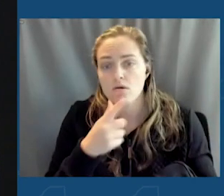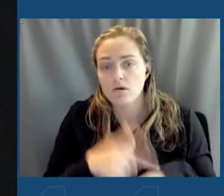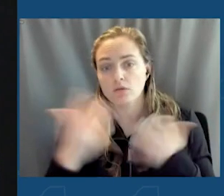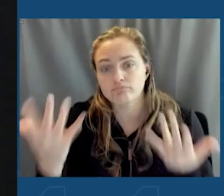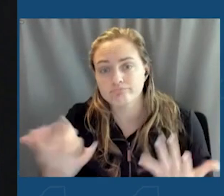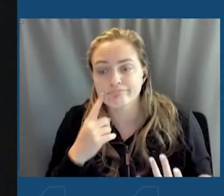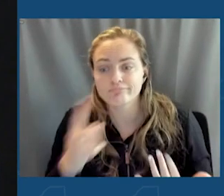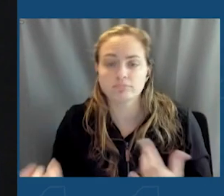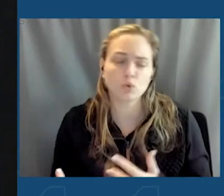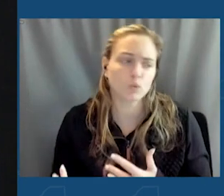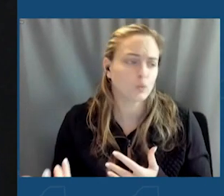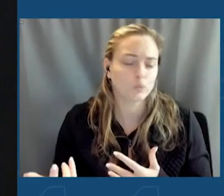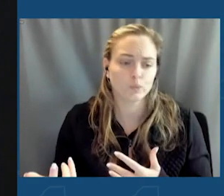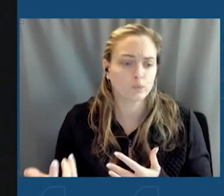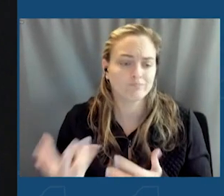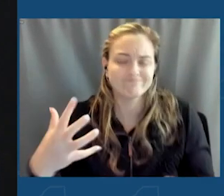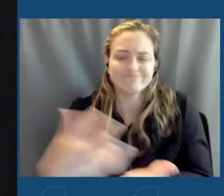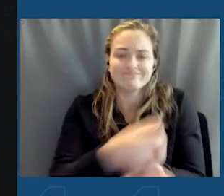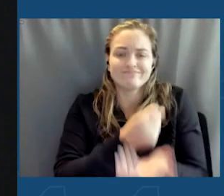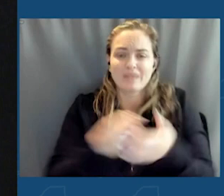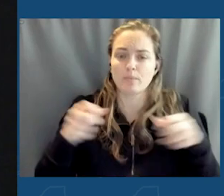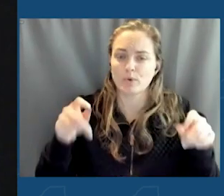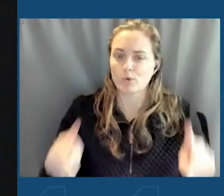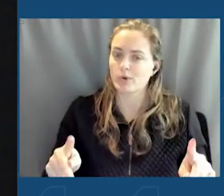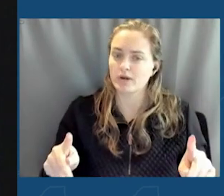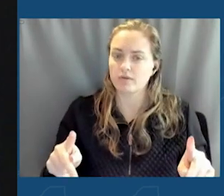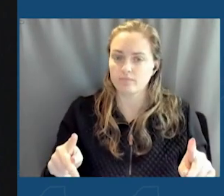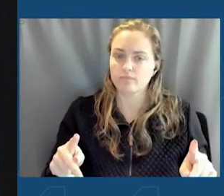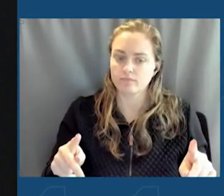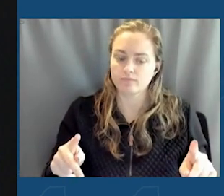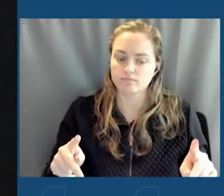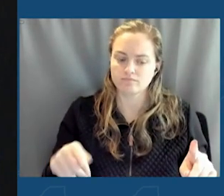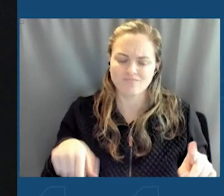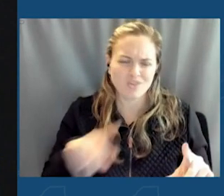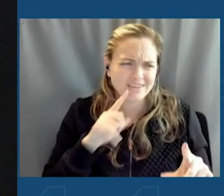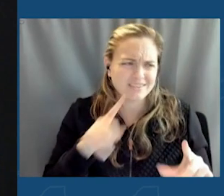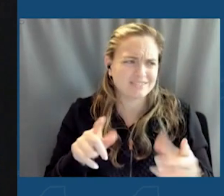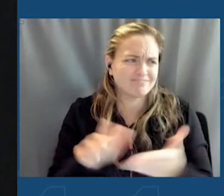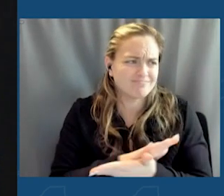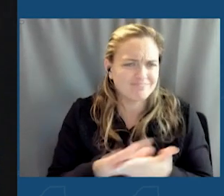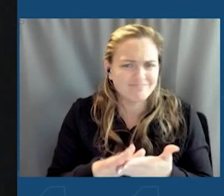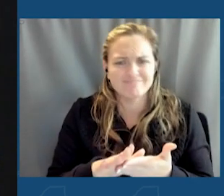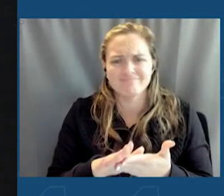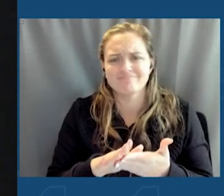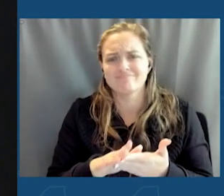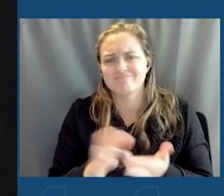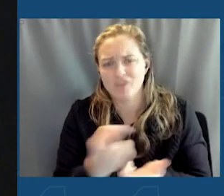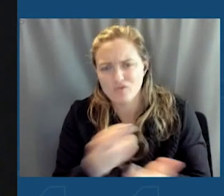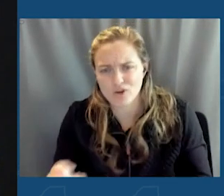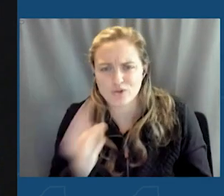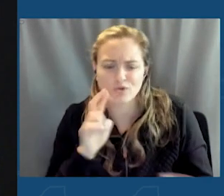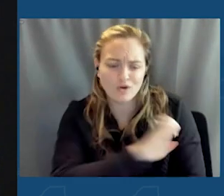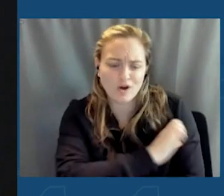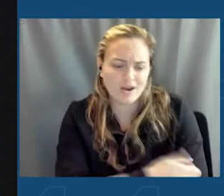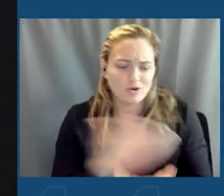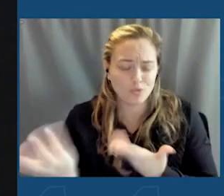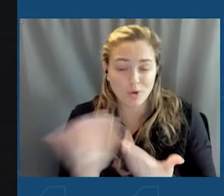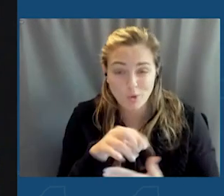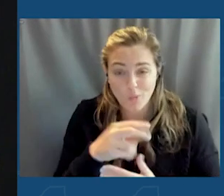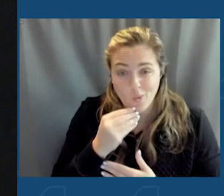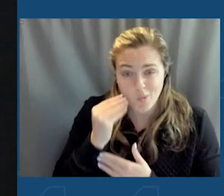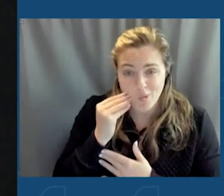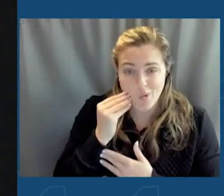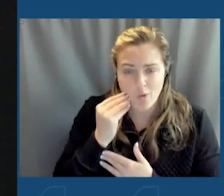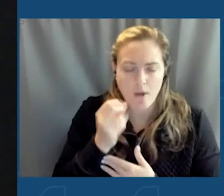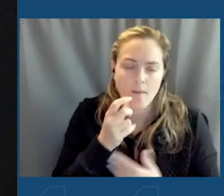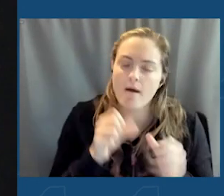capitalize on this opportunity, to bring this incredibly clean source of energy to our homes and I'm not waiting another second.